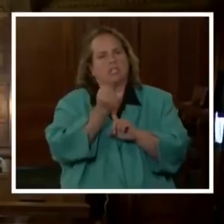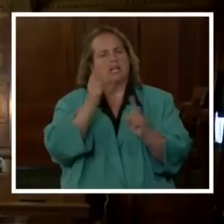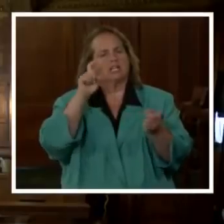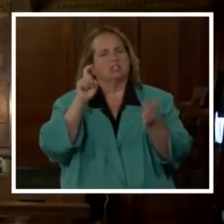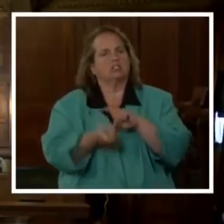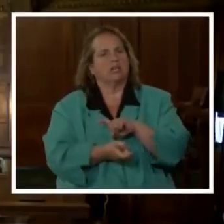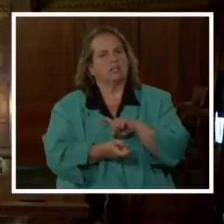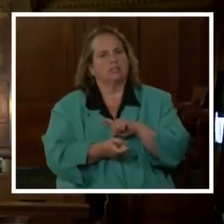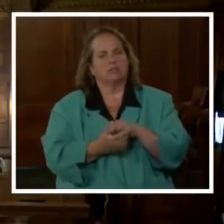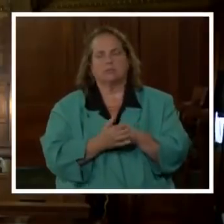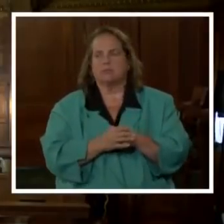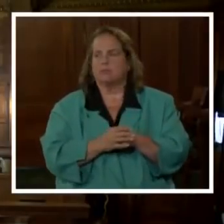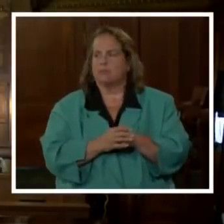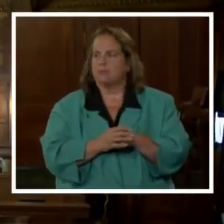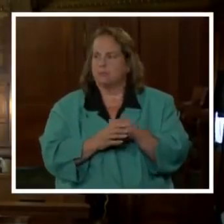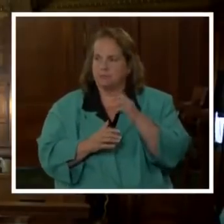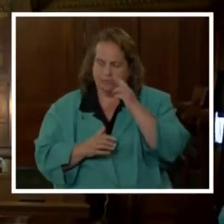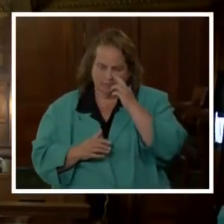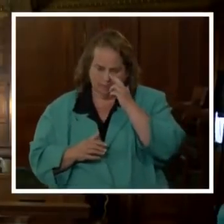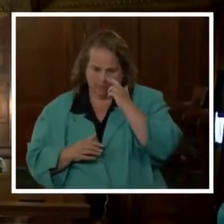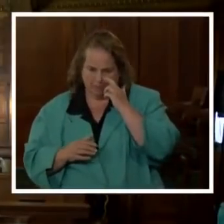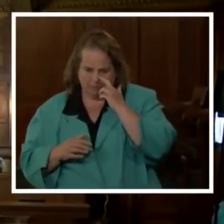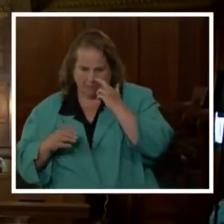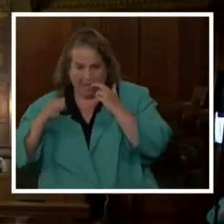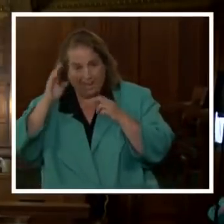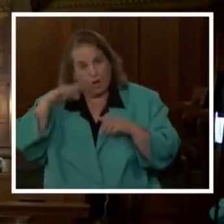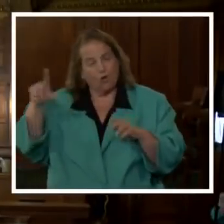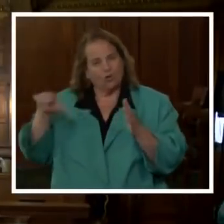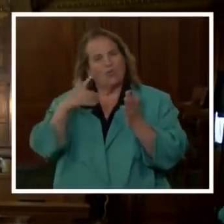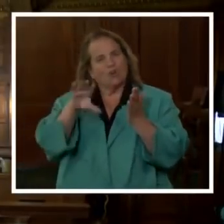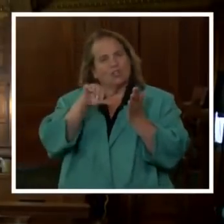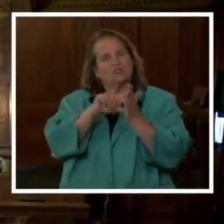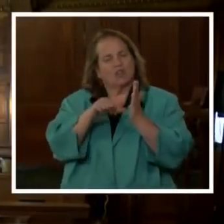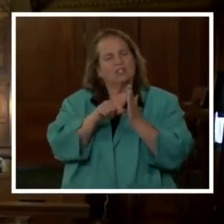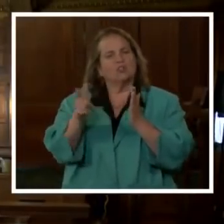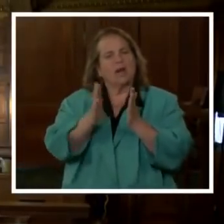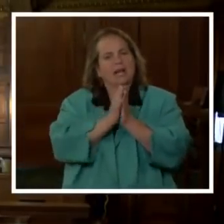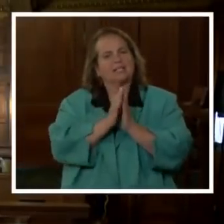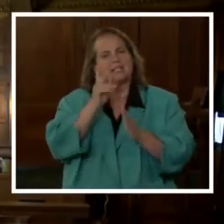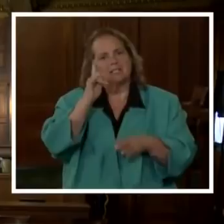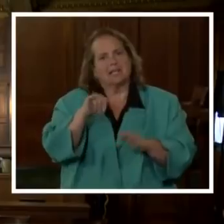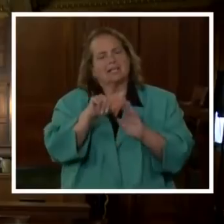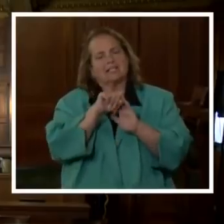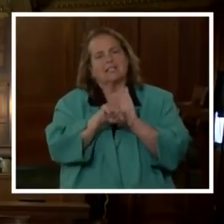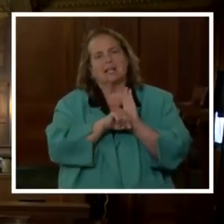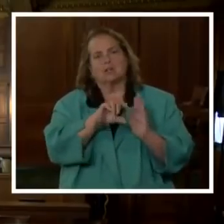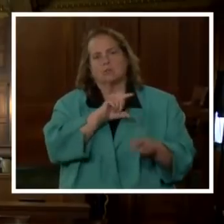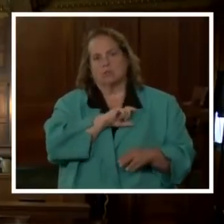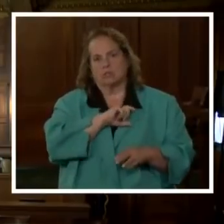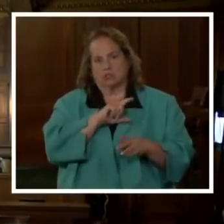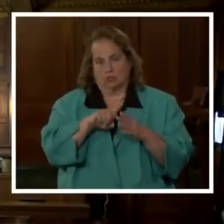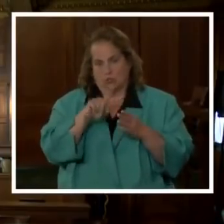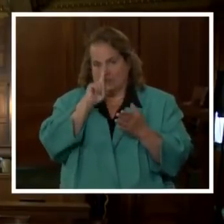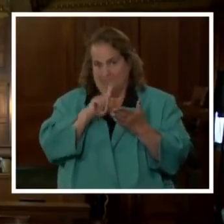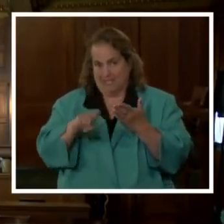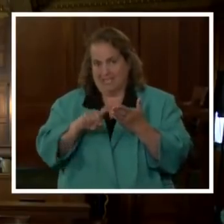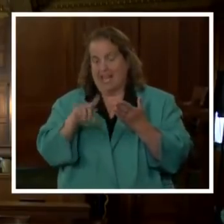stressed that you asked the state police to investigate more than the insurance dependent. I think there is a perception out there that, you